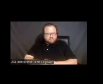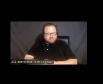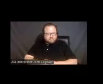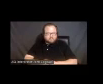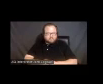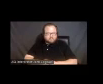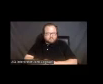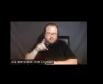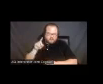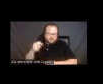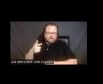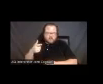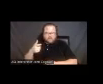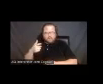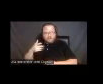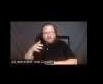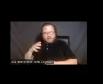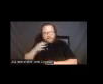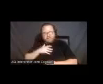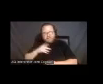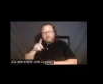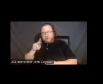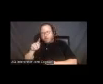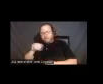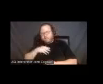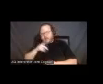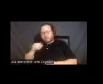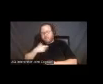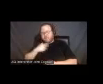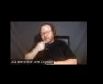My dog's got a little chow in it.